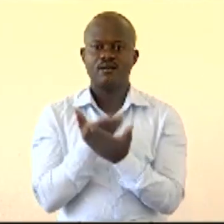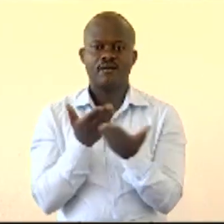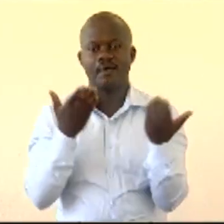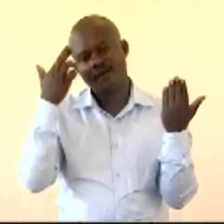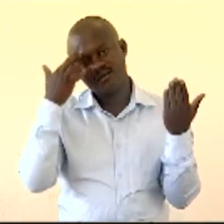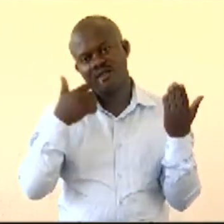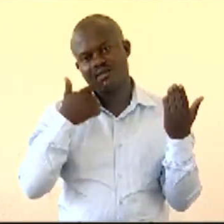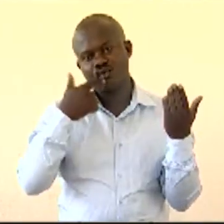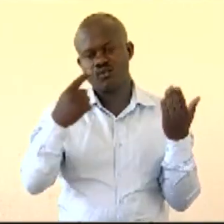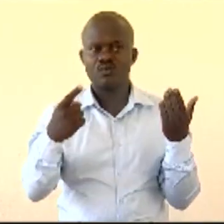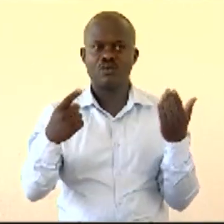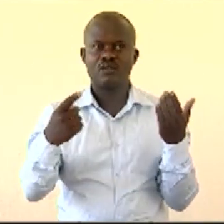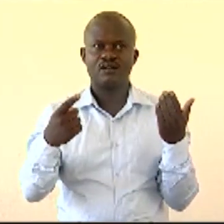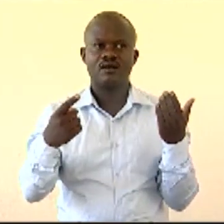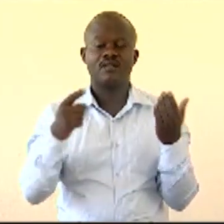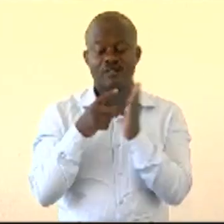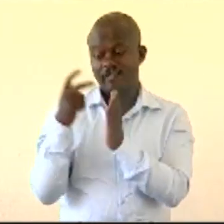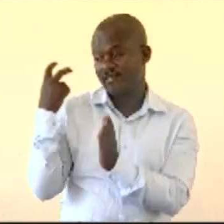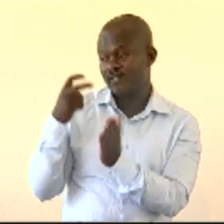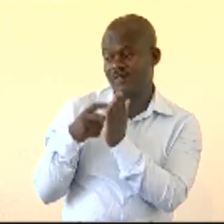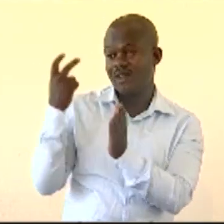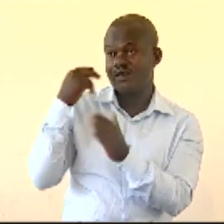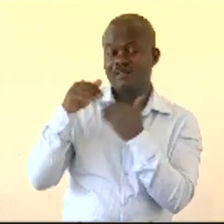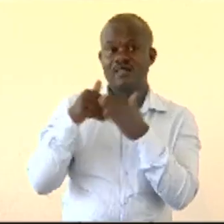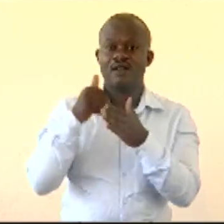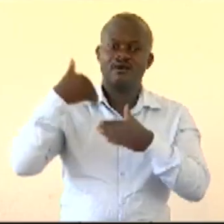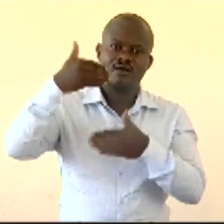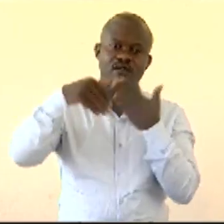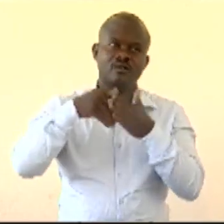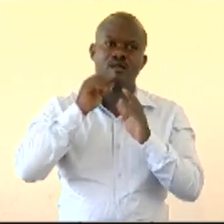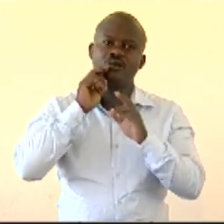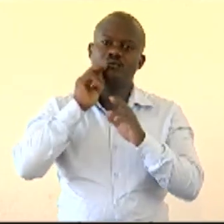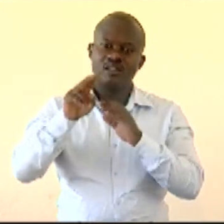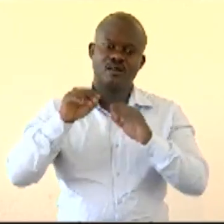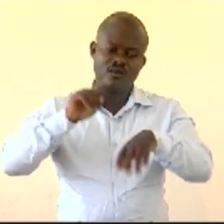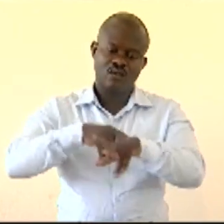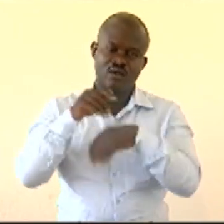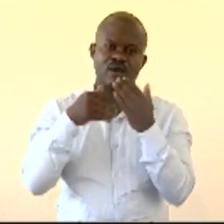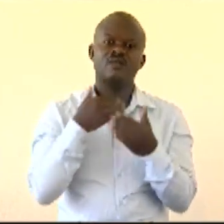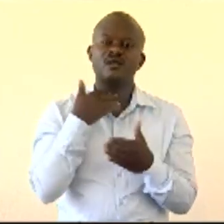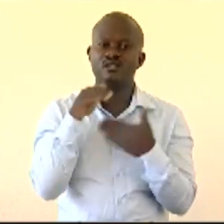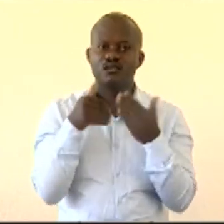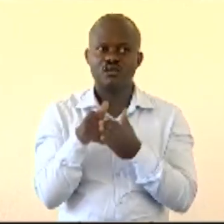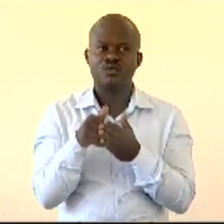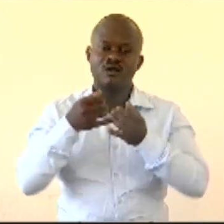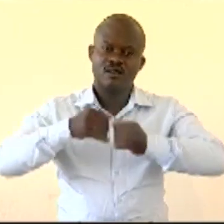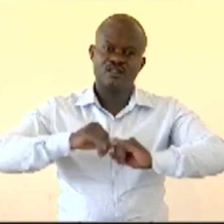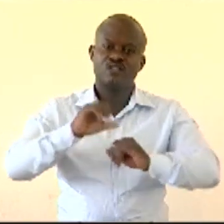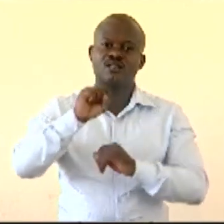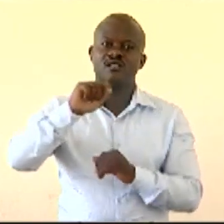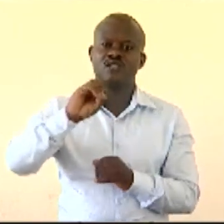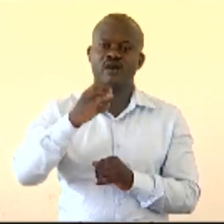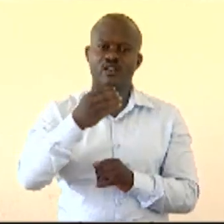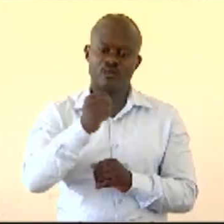remember to revise that every day. It will always help you when you want to carry out stoichiometric